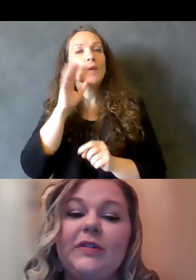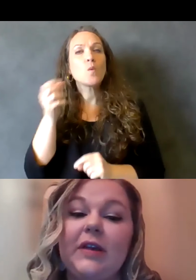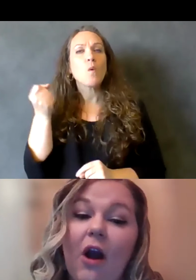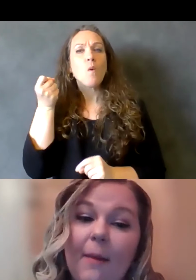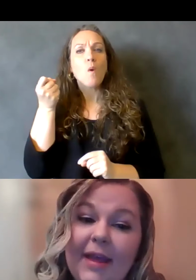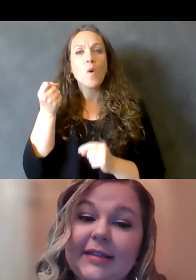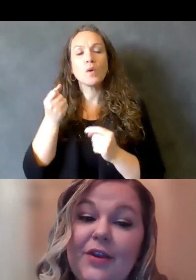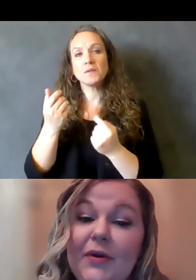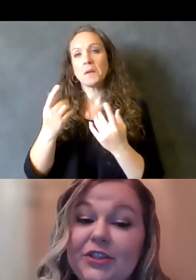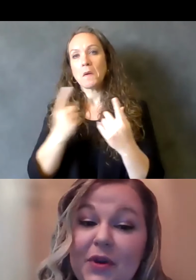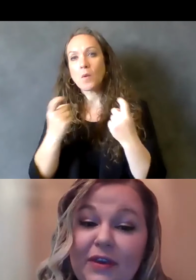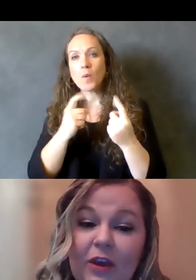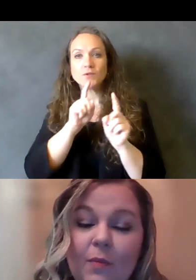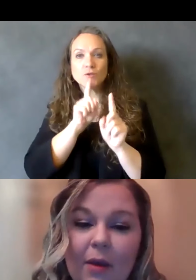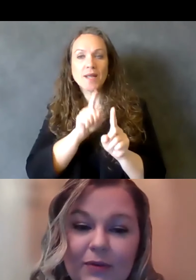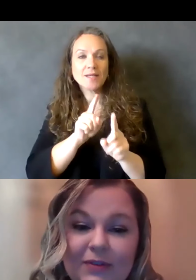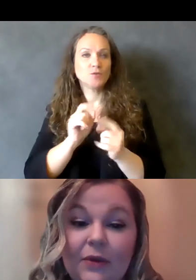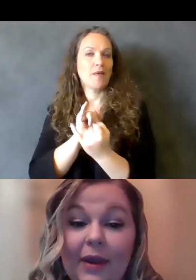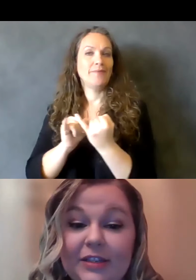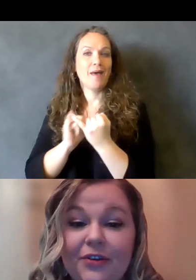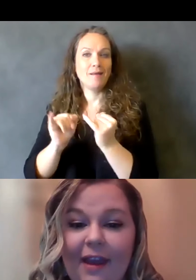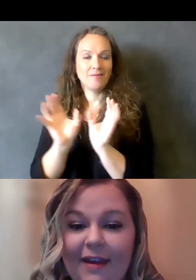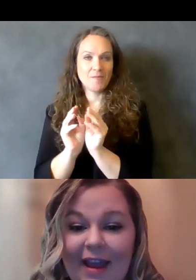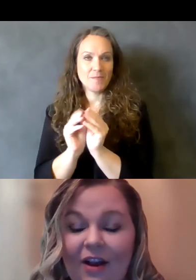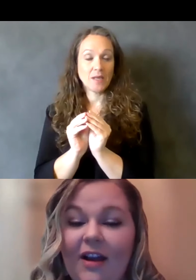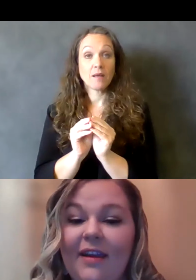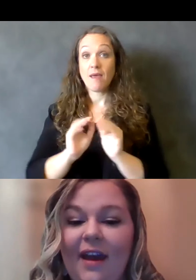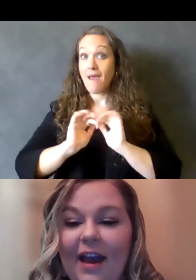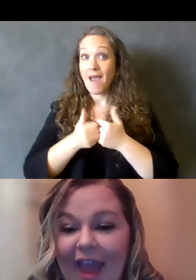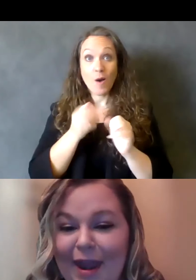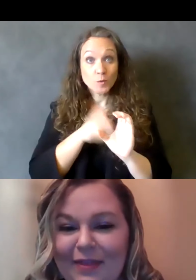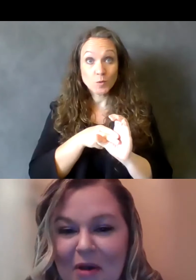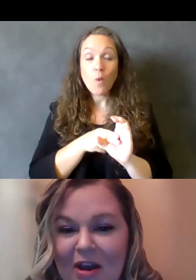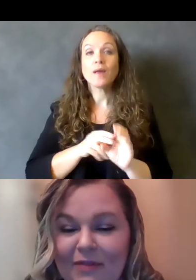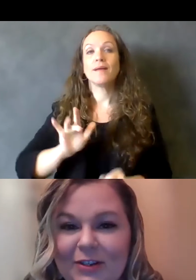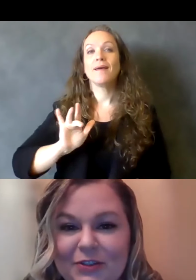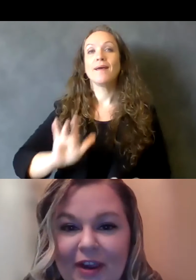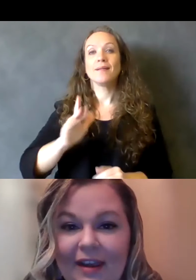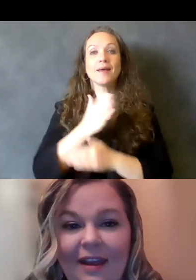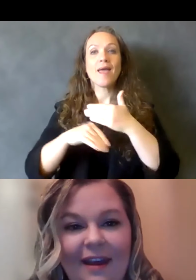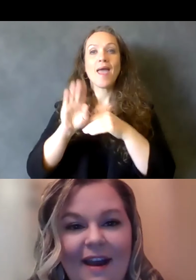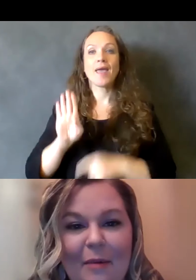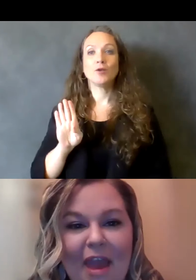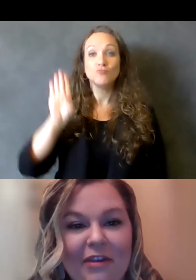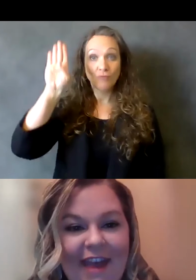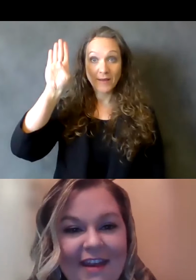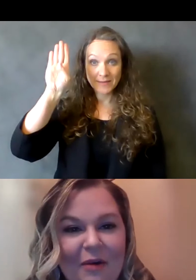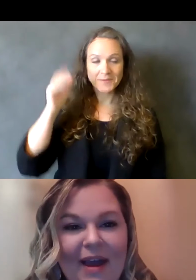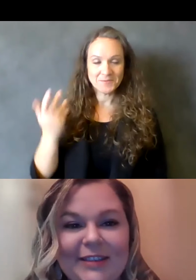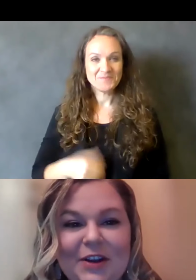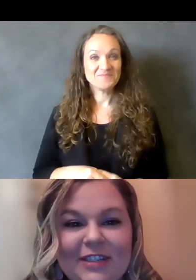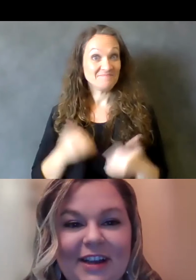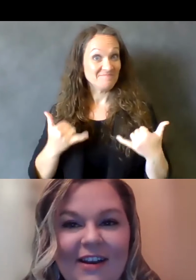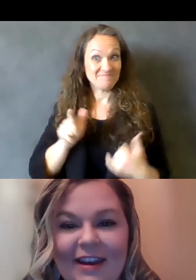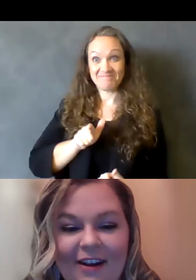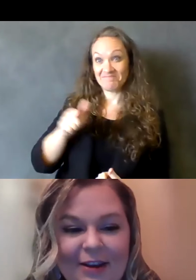for questions and comments, and you can join the queue by using the raise your hand icon again at the bottom of your screen. And with that, I'll